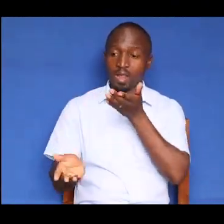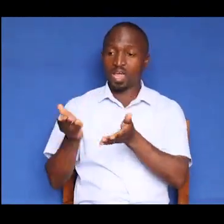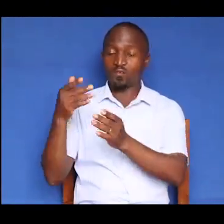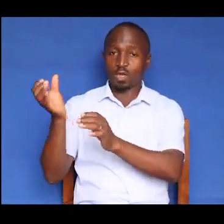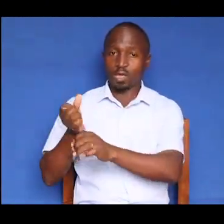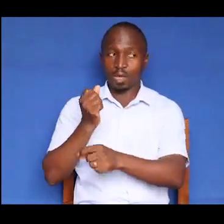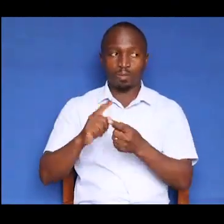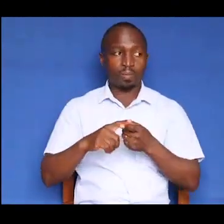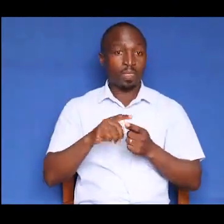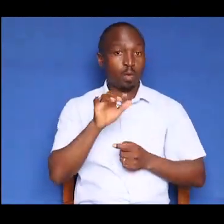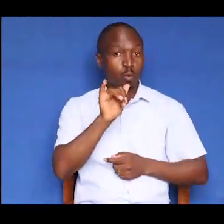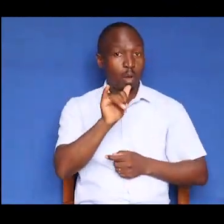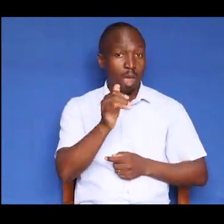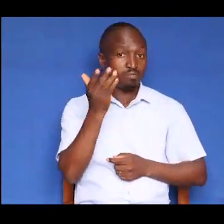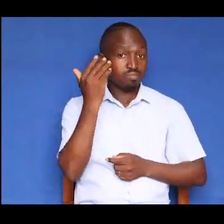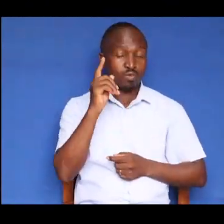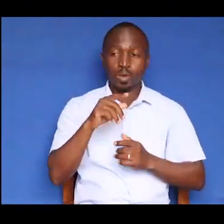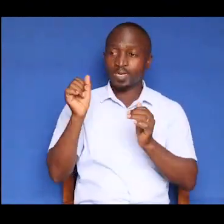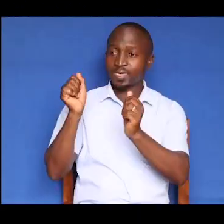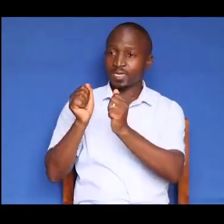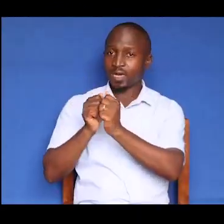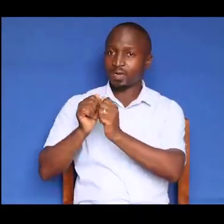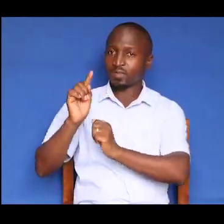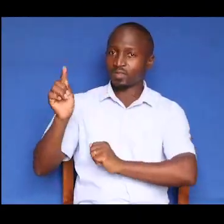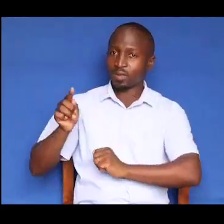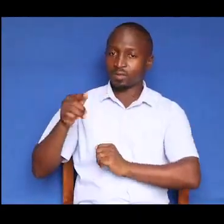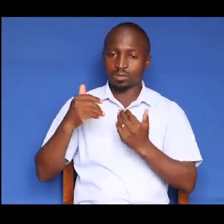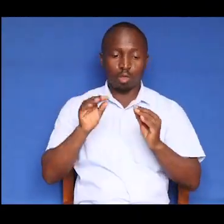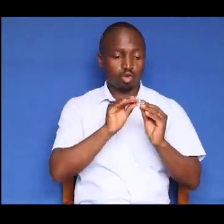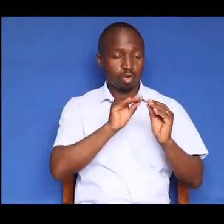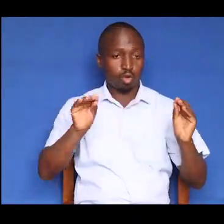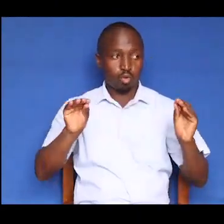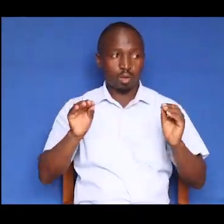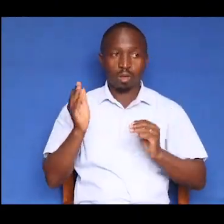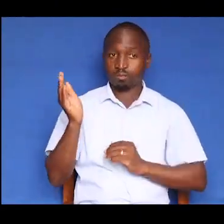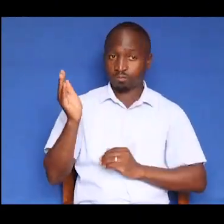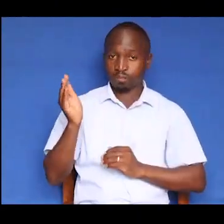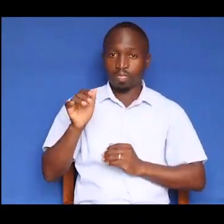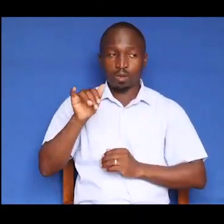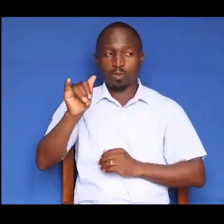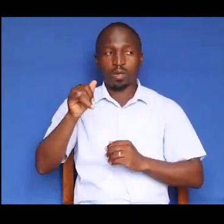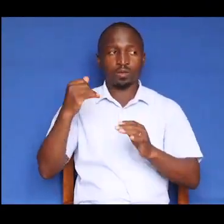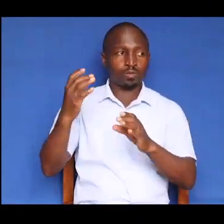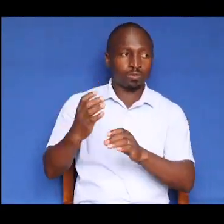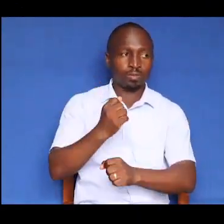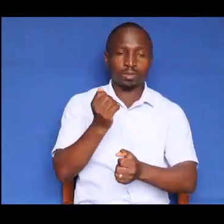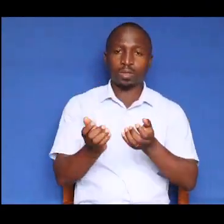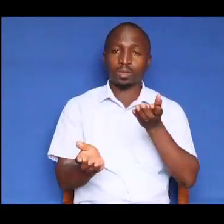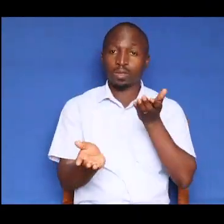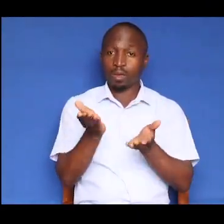was 10,000. So you have to substitute this y to this part to get